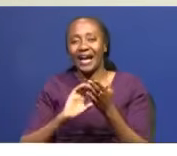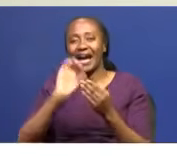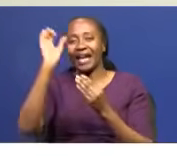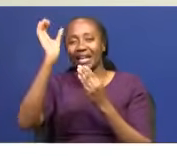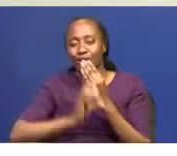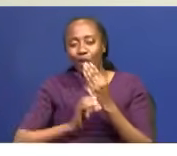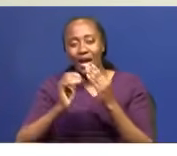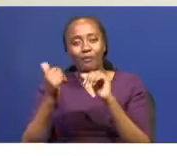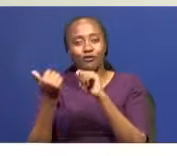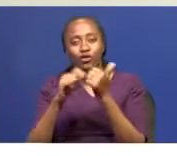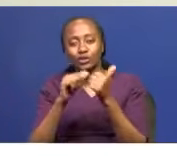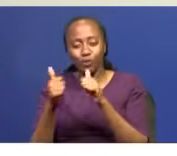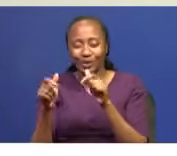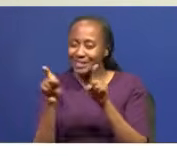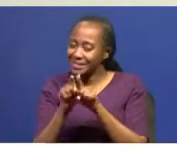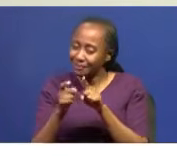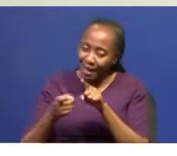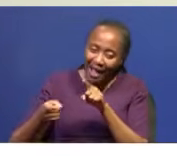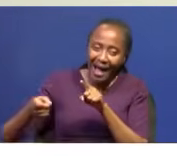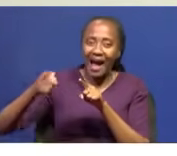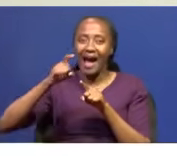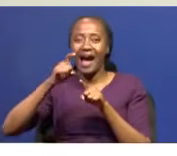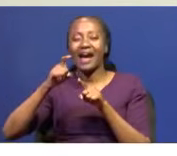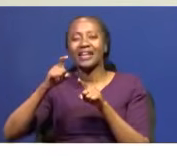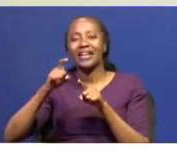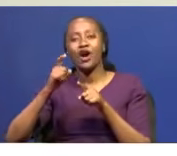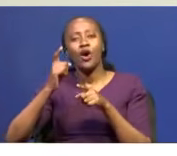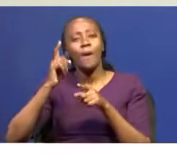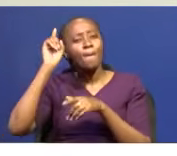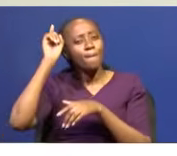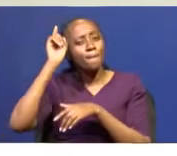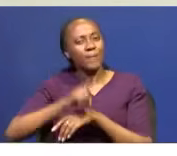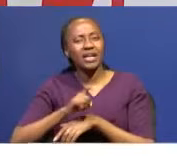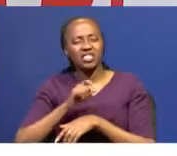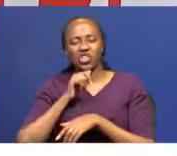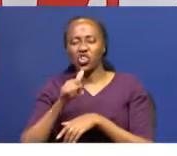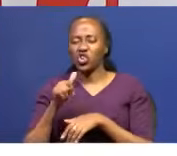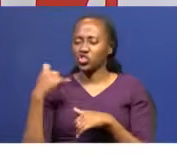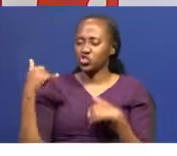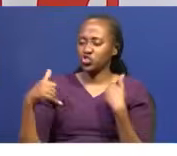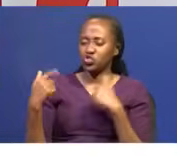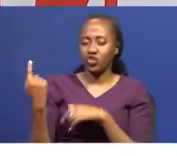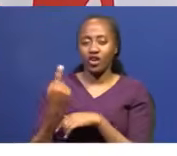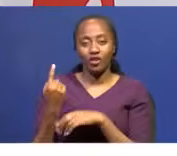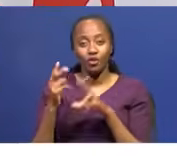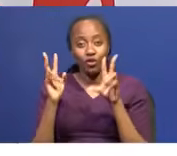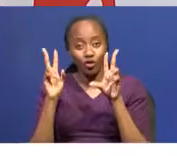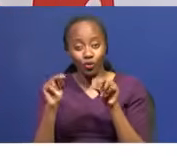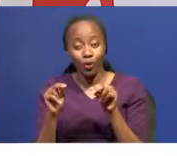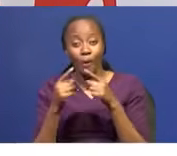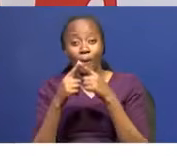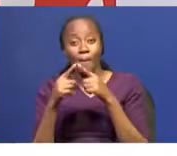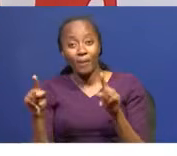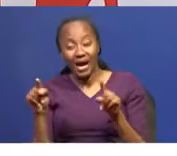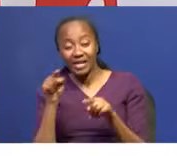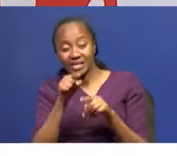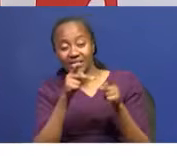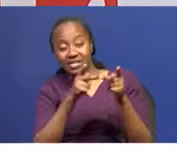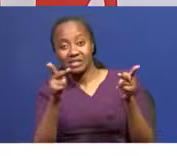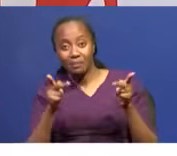also, it has to be added. Compulsory, not as a hobby. The incubation center will